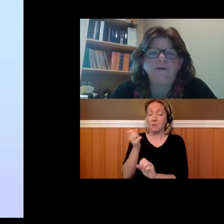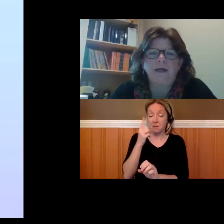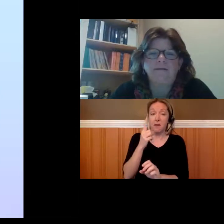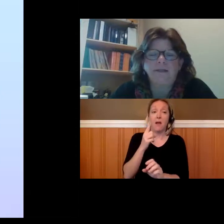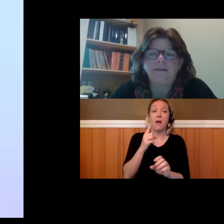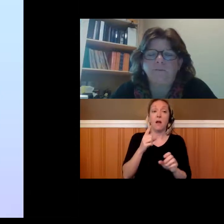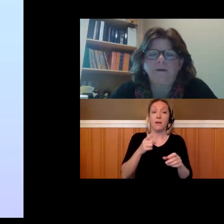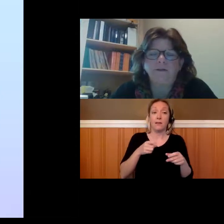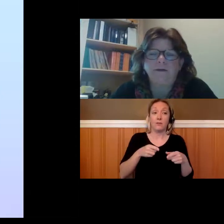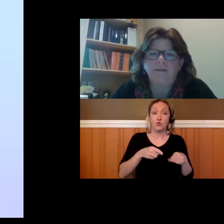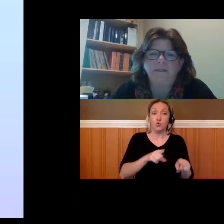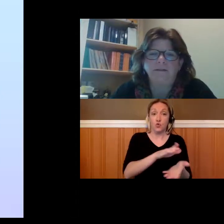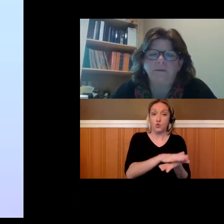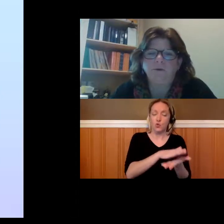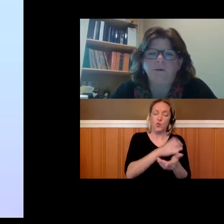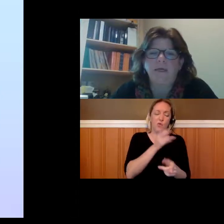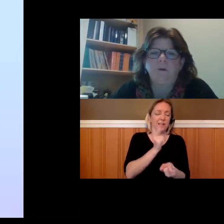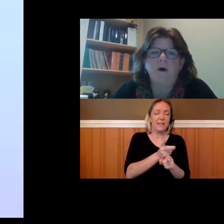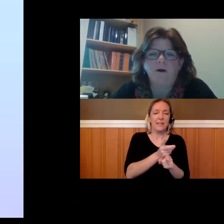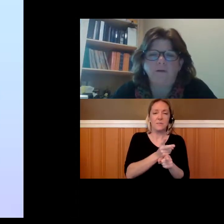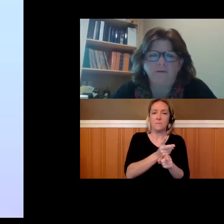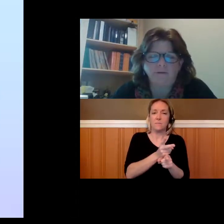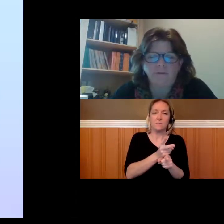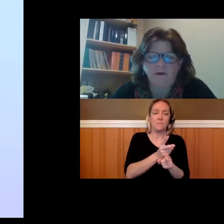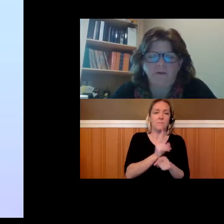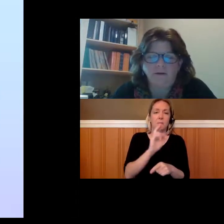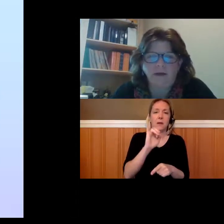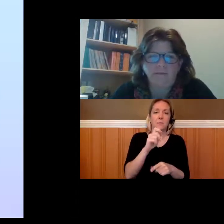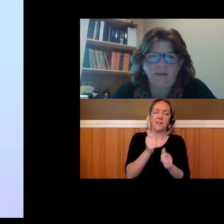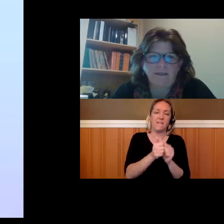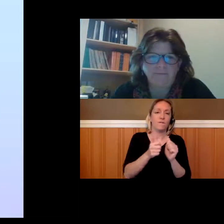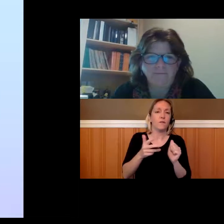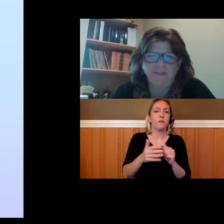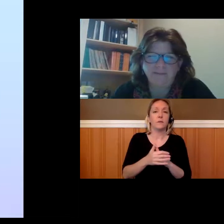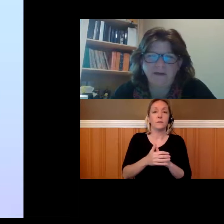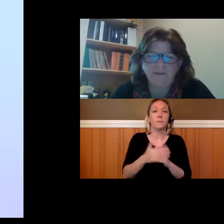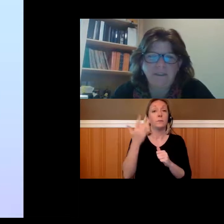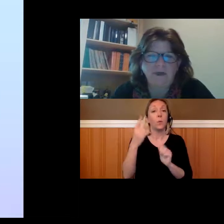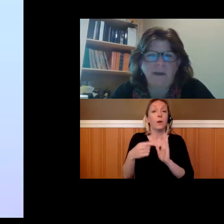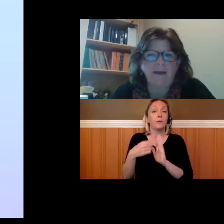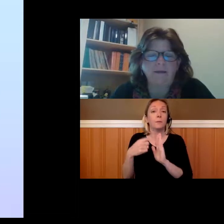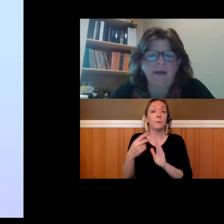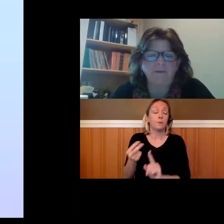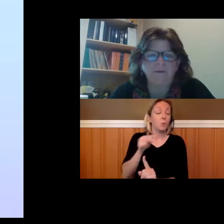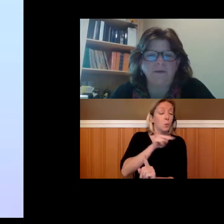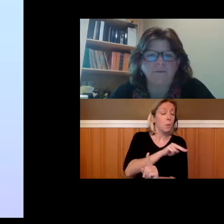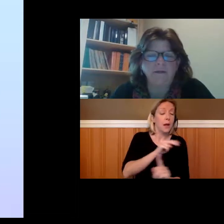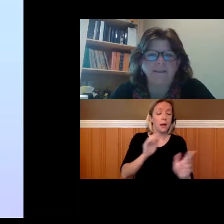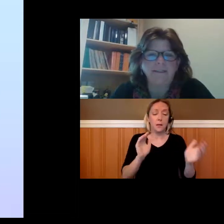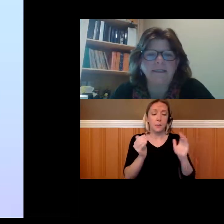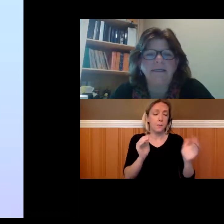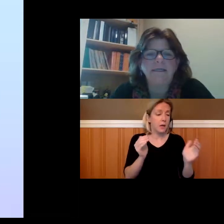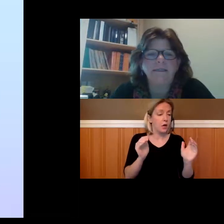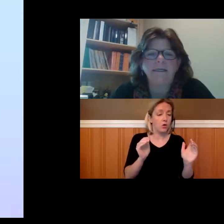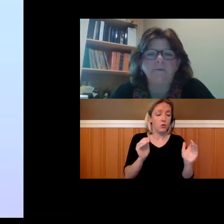your child is still in school, you want to keep all their IEPs, because sometimes you need to go back and do some comparisons to see what